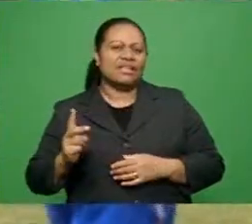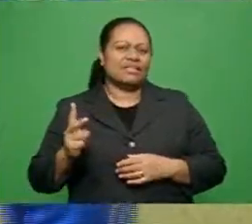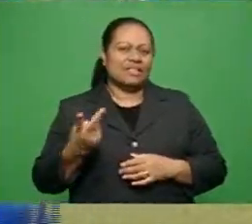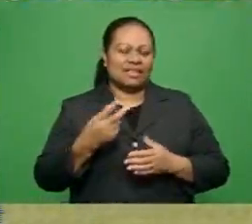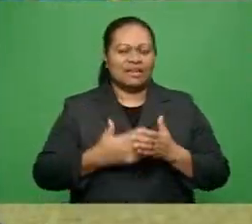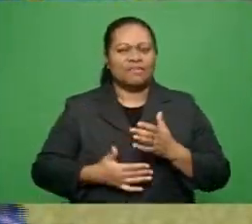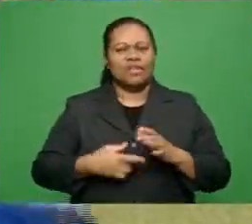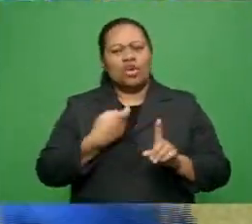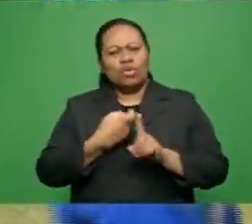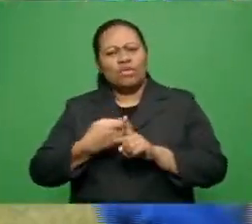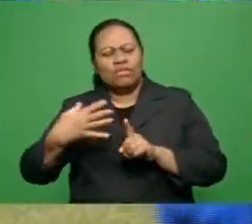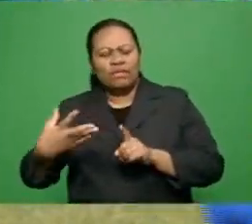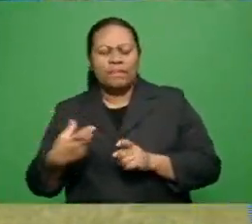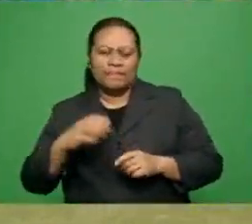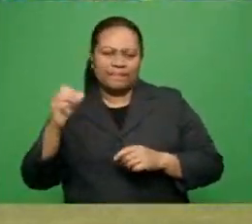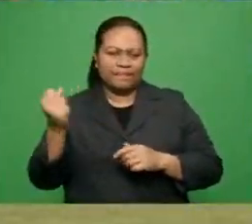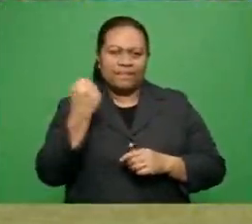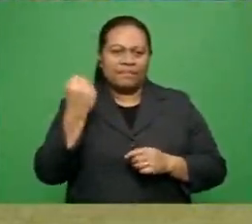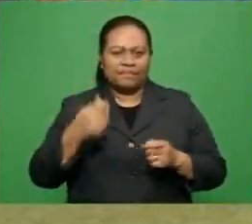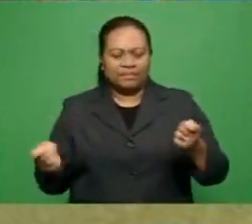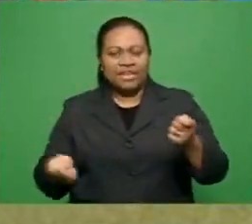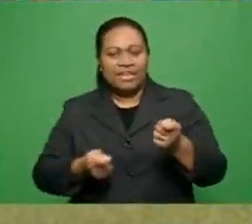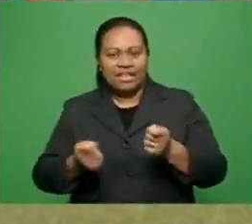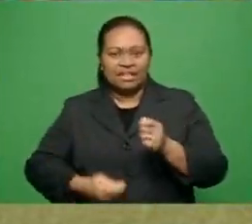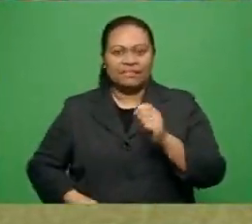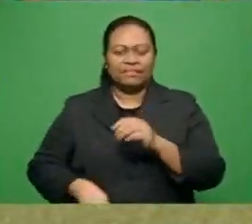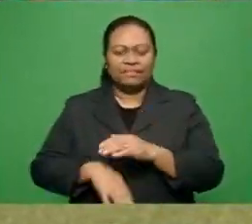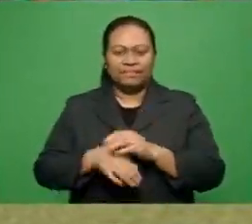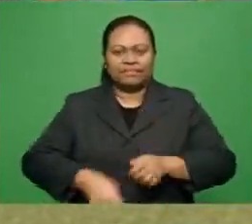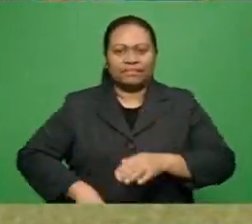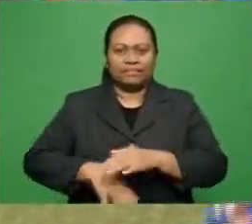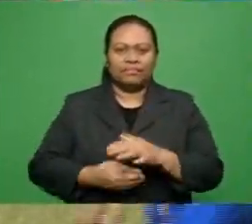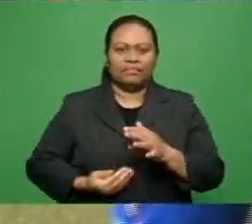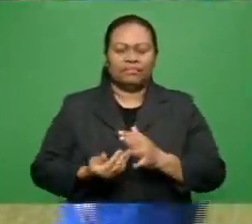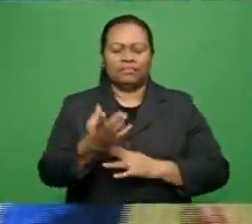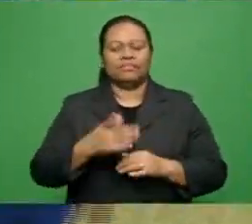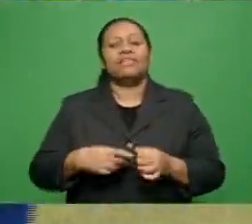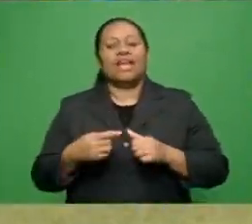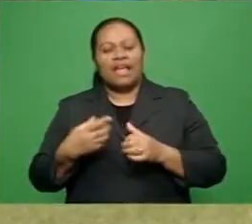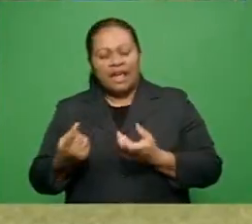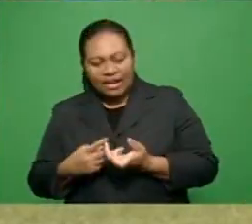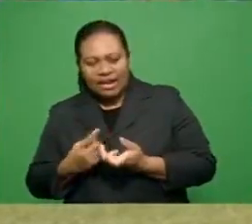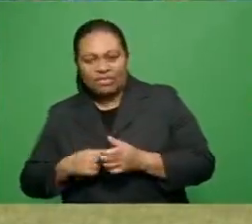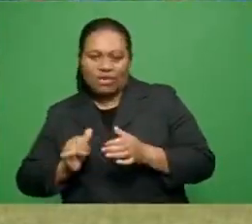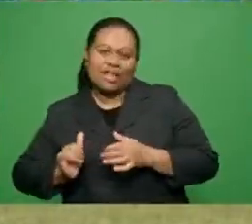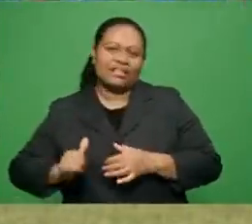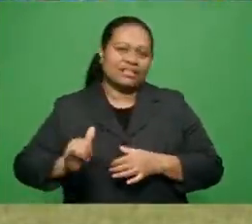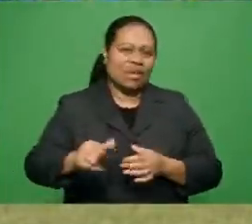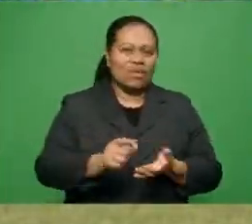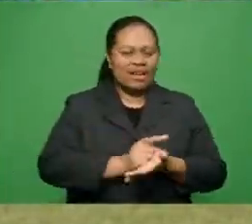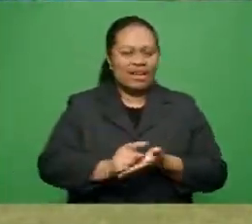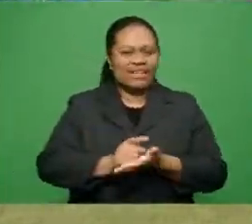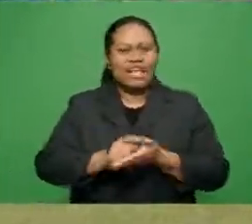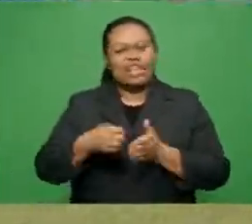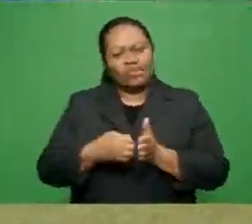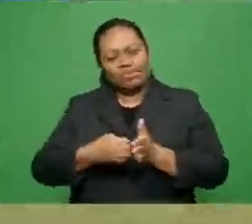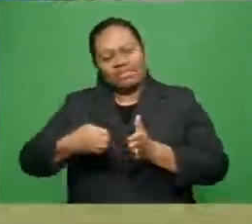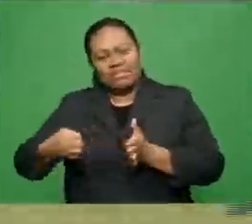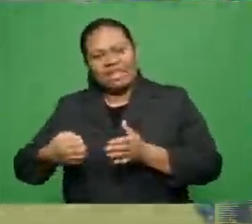seeing Kurvoli add a successful penalty. Rokondinono answered back for Yasawa minutes later to extend their lead